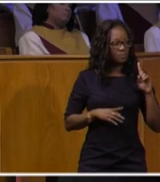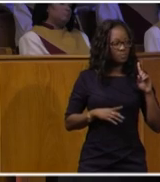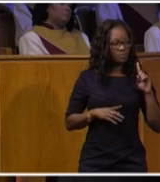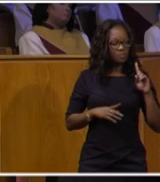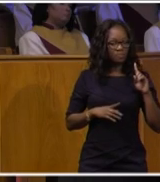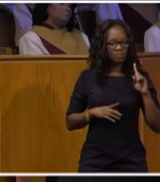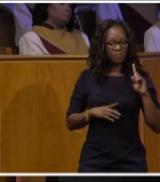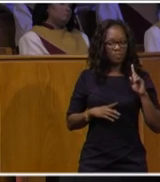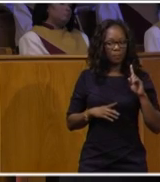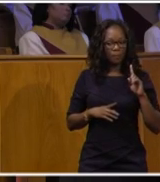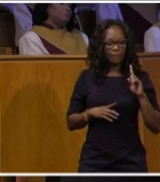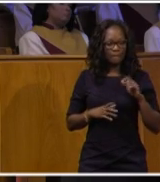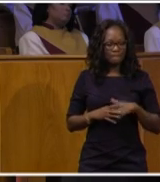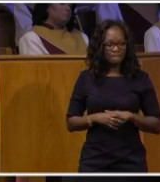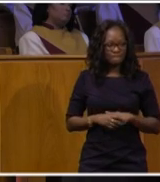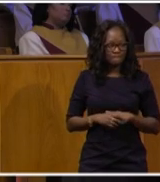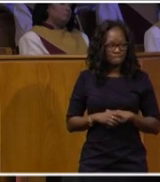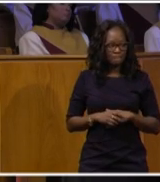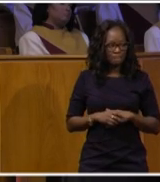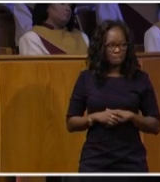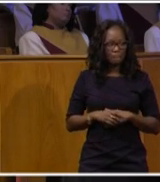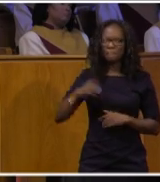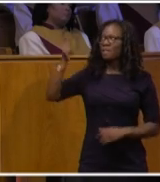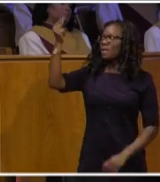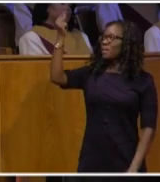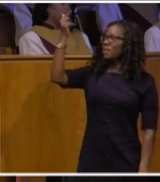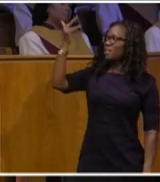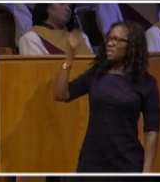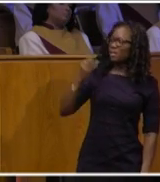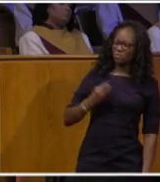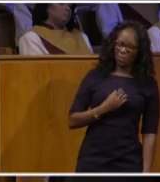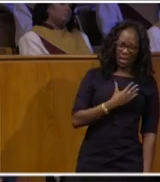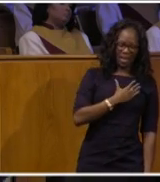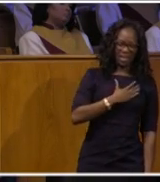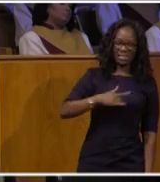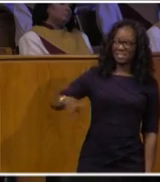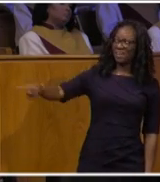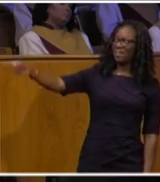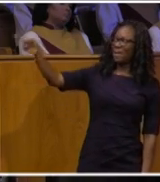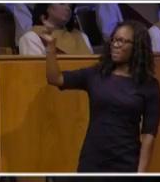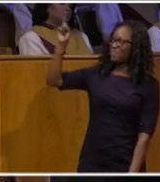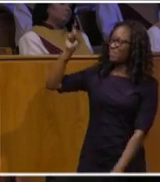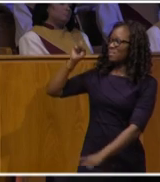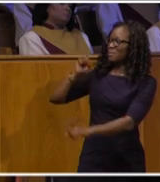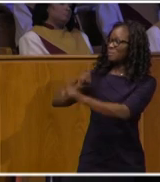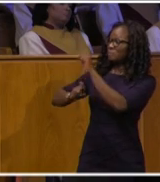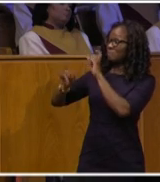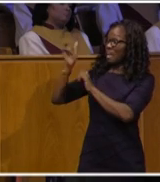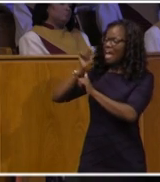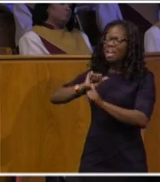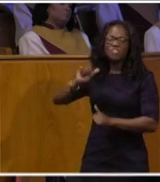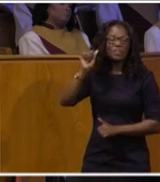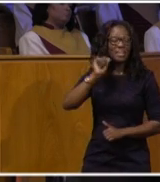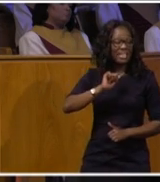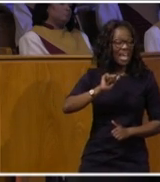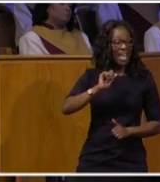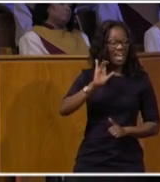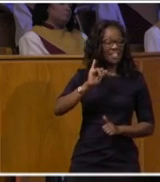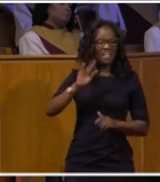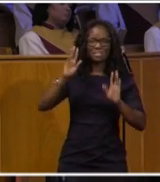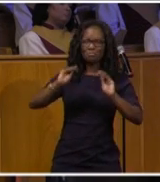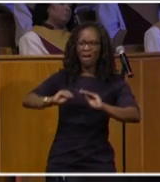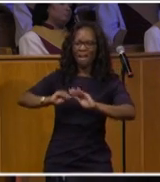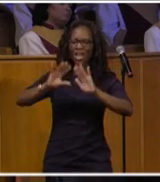Plenteous grace He bestows. Every day gets